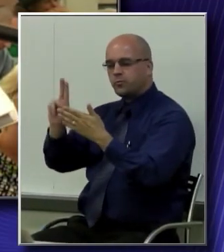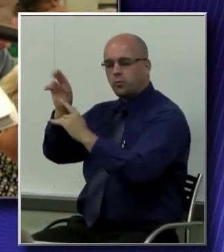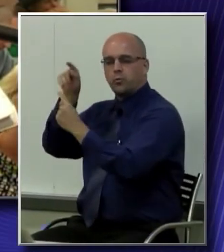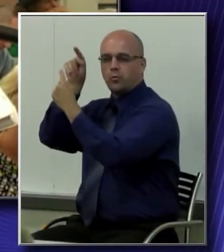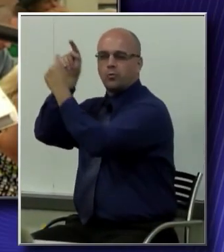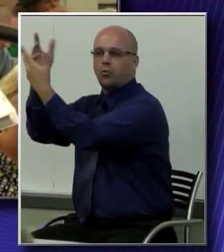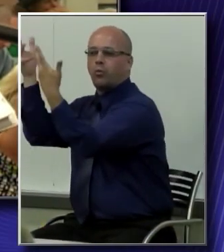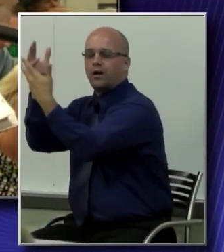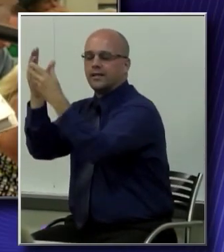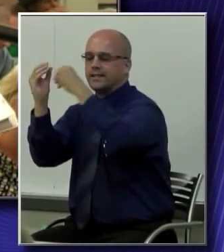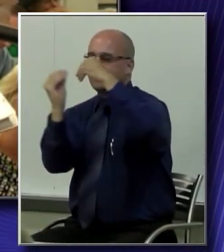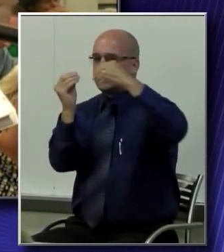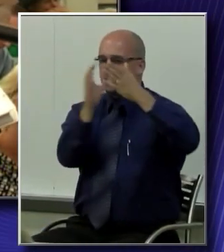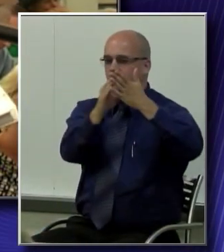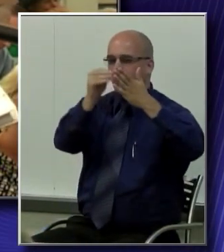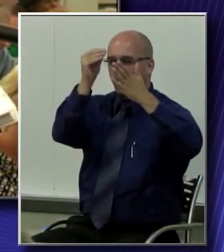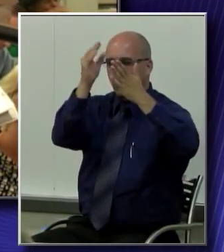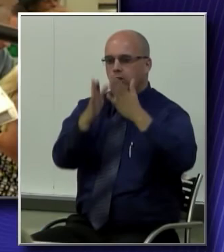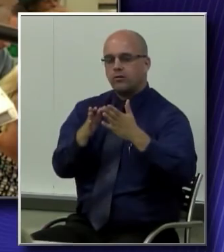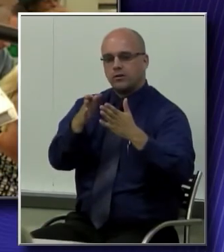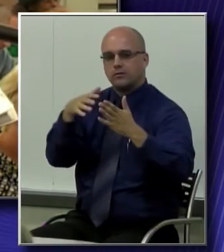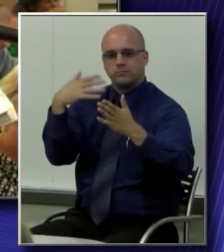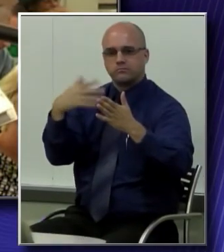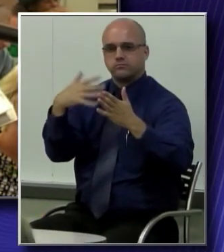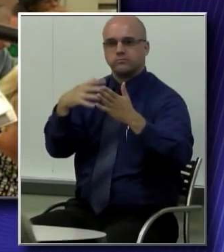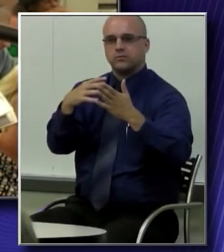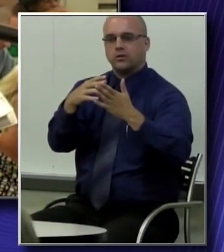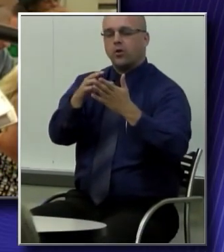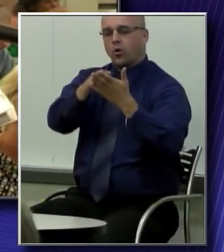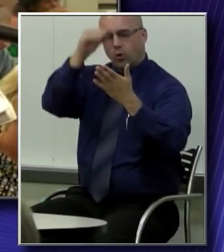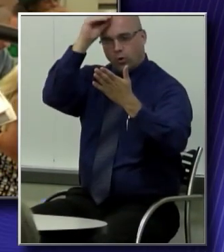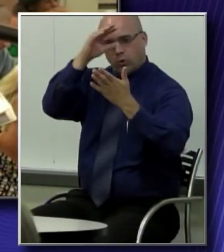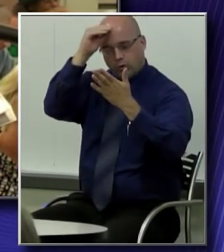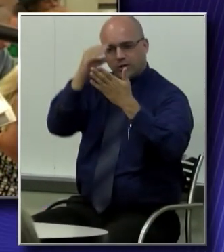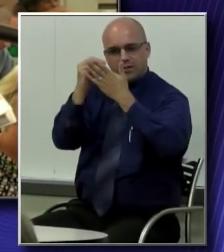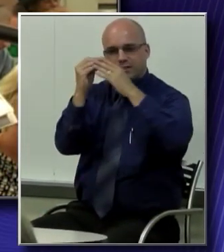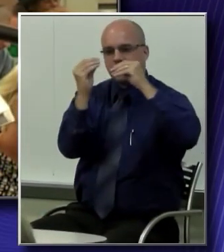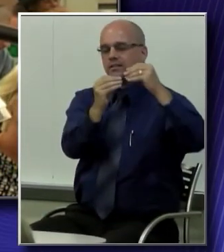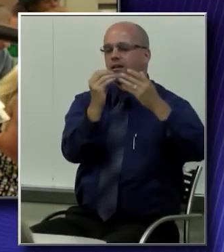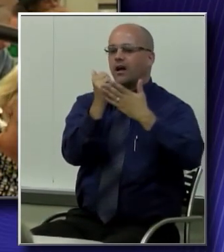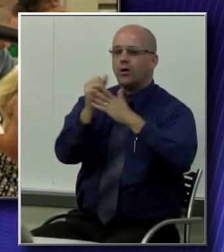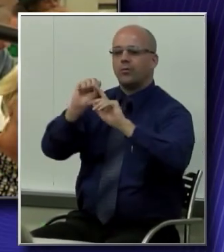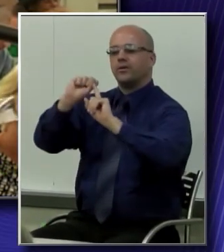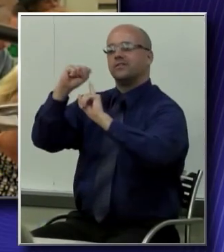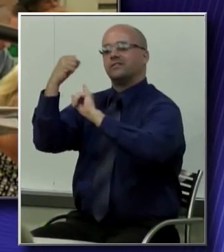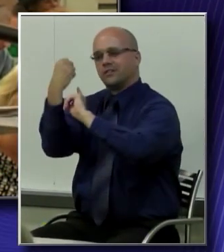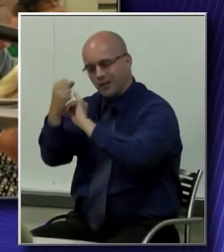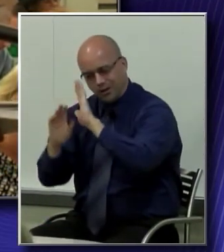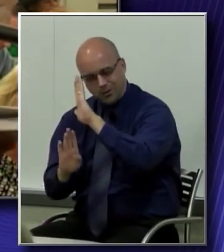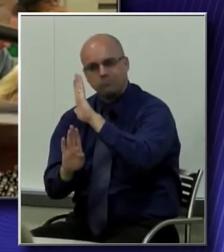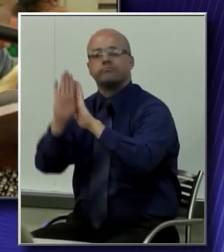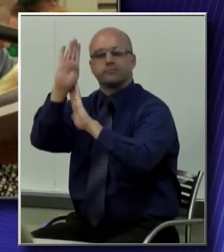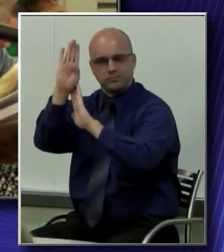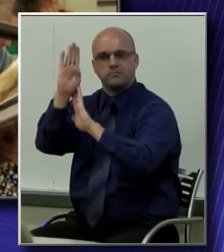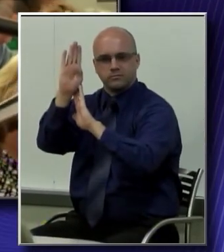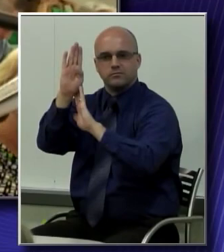constitute the primary service that the university renders to society.